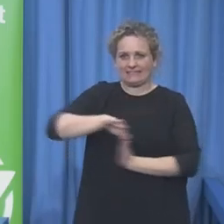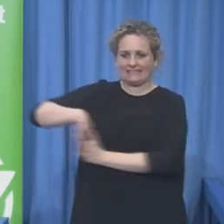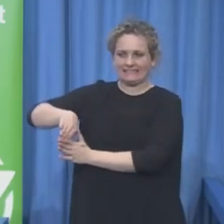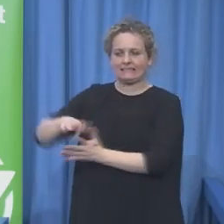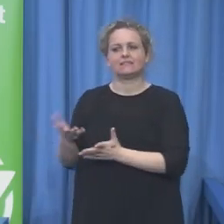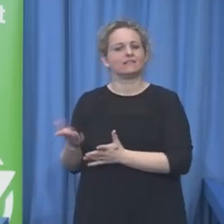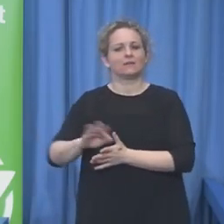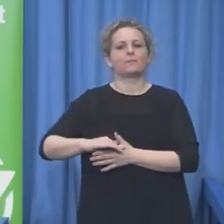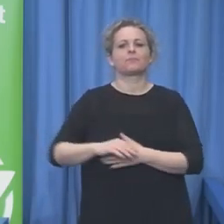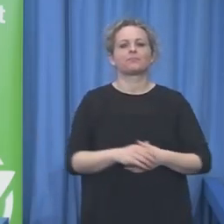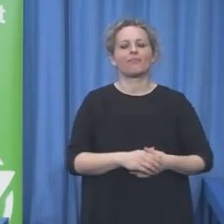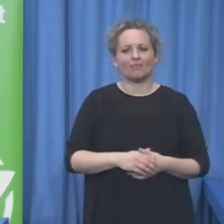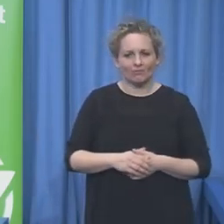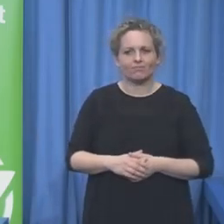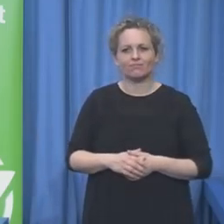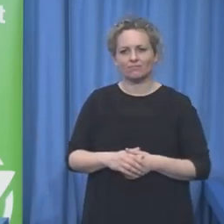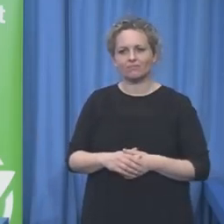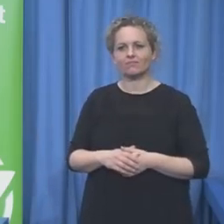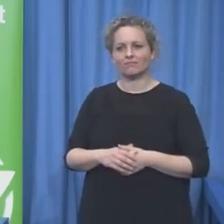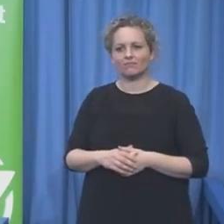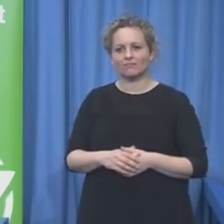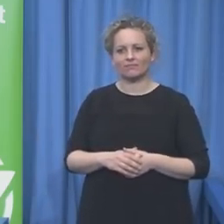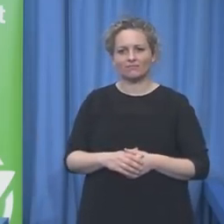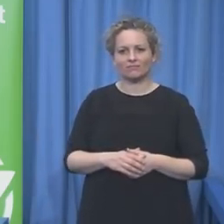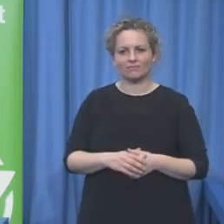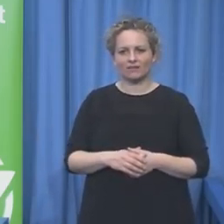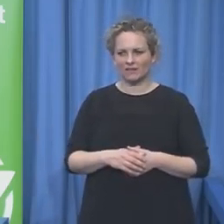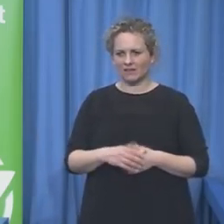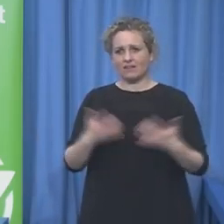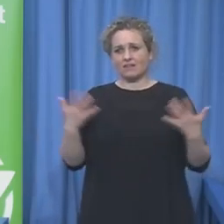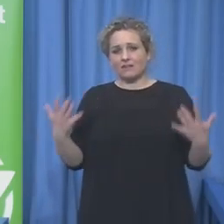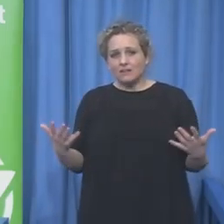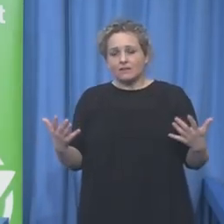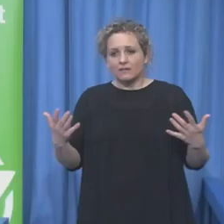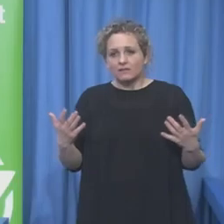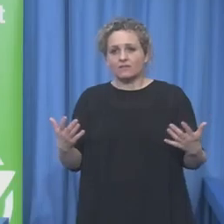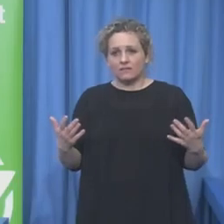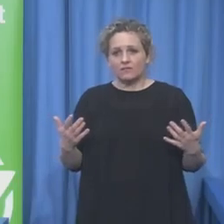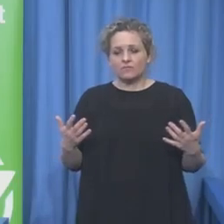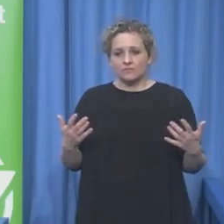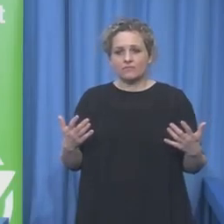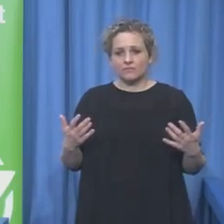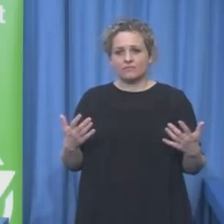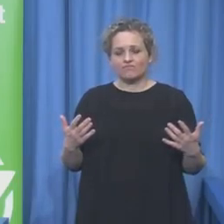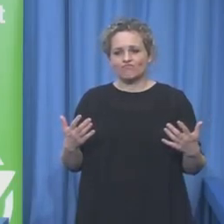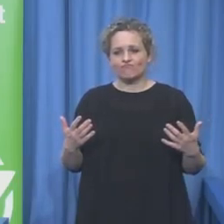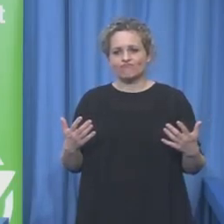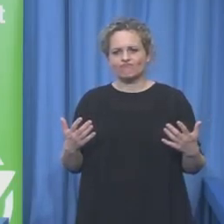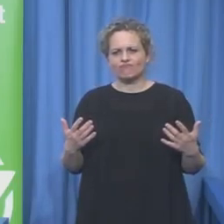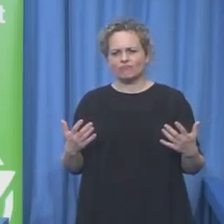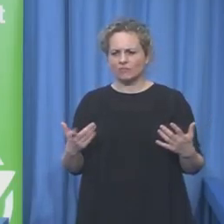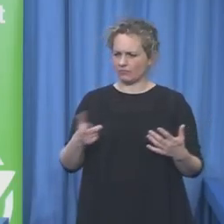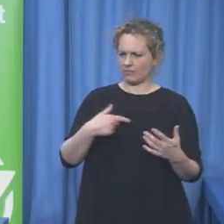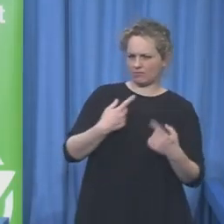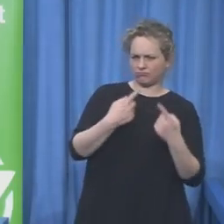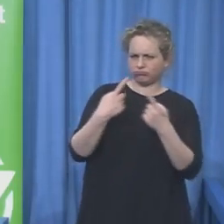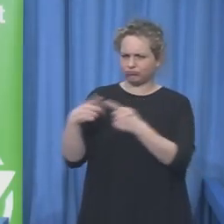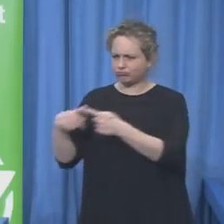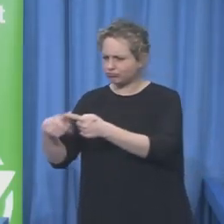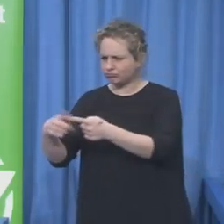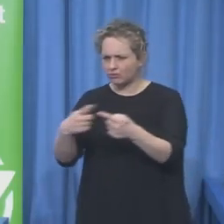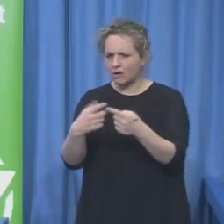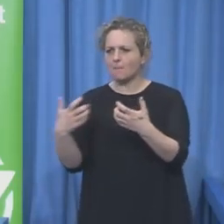we manufacture 50,000 units a month. We can also manufacture and sell 30,000 units a month, but it won't do